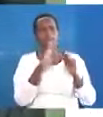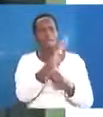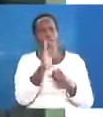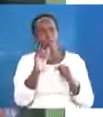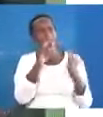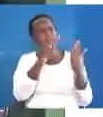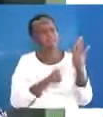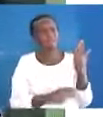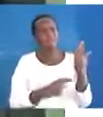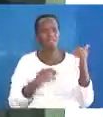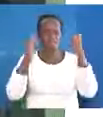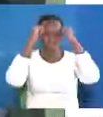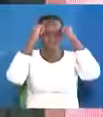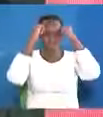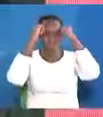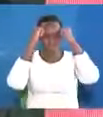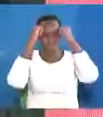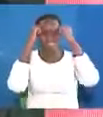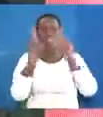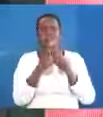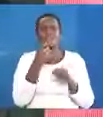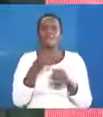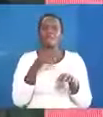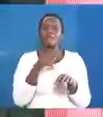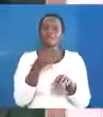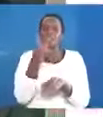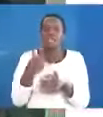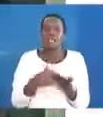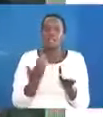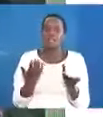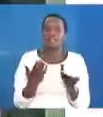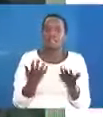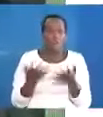lines and tell us where we are recreating an imperial presidency.